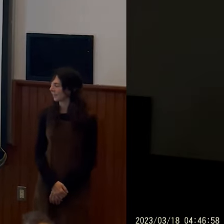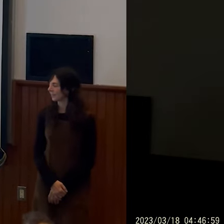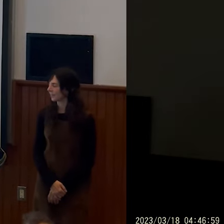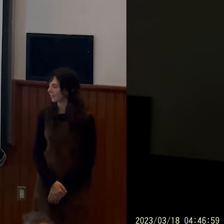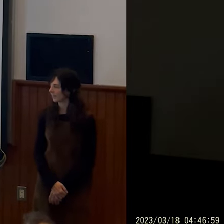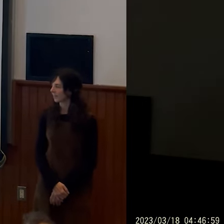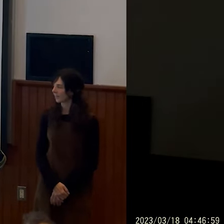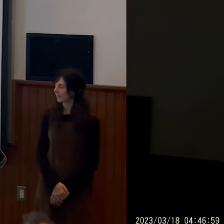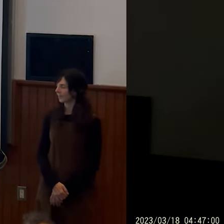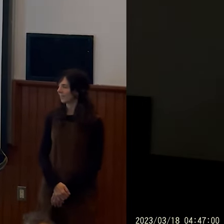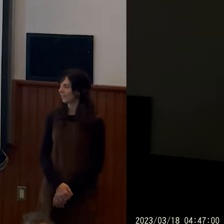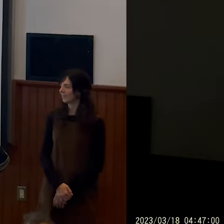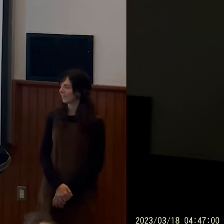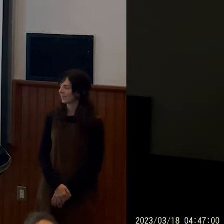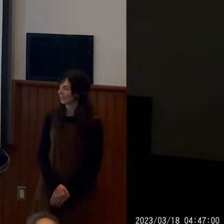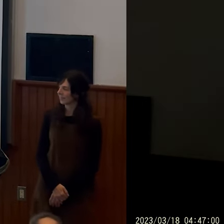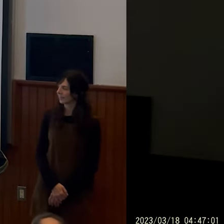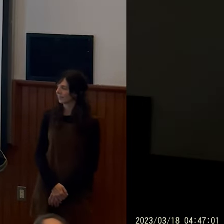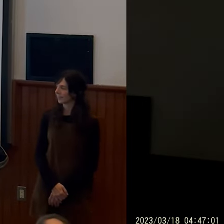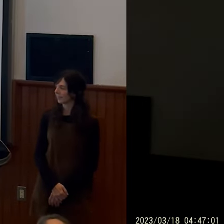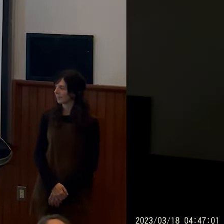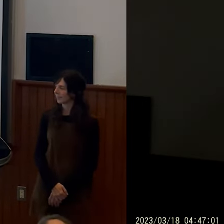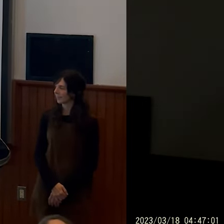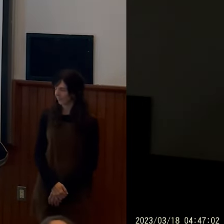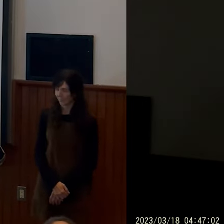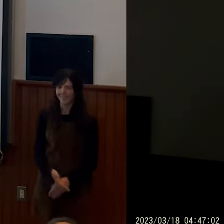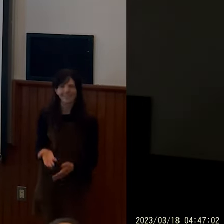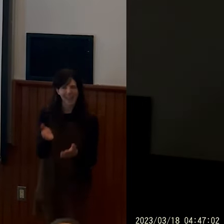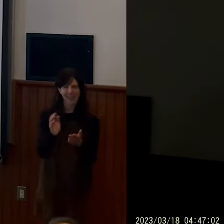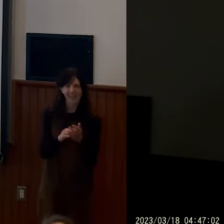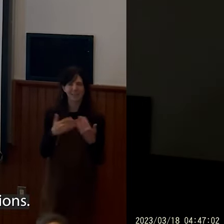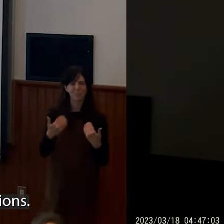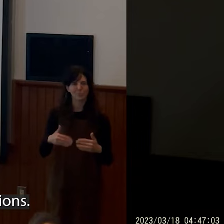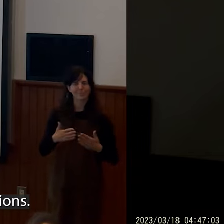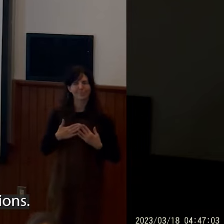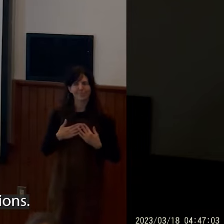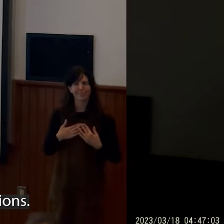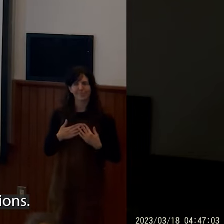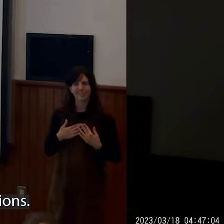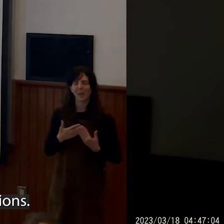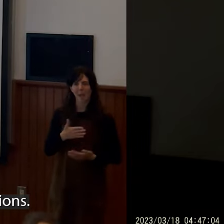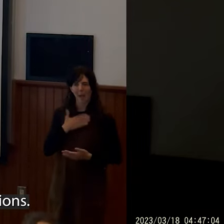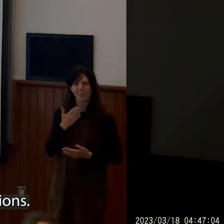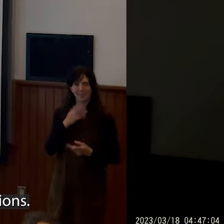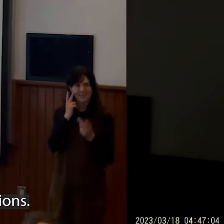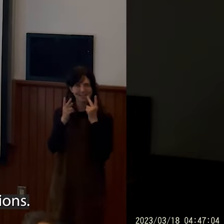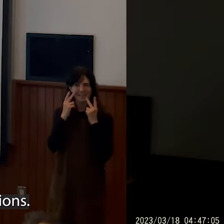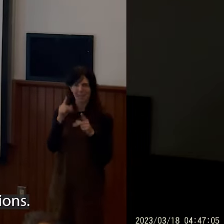another thing, just as I say, I'm very happy to see such a diverse crowd, is also, I think about